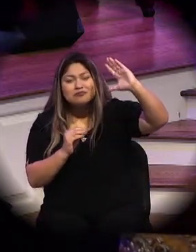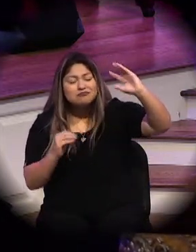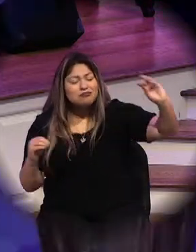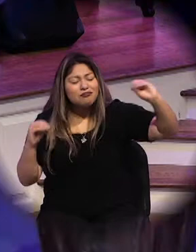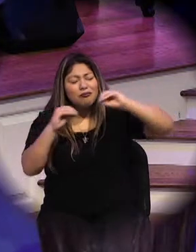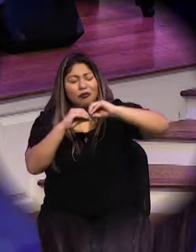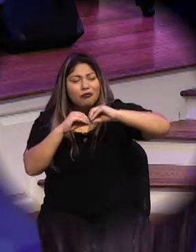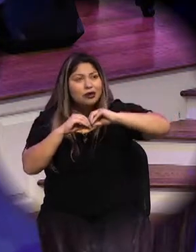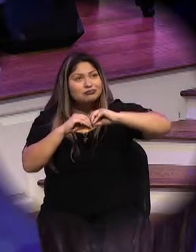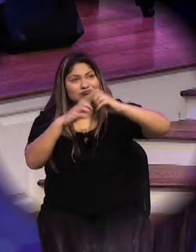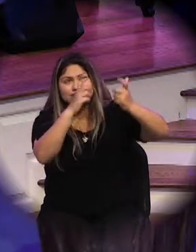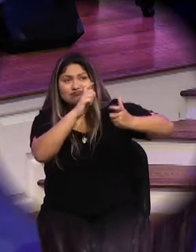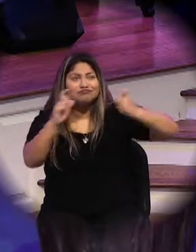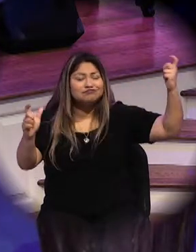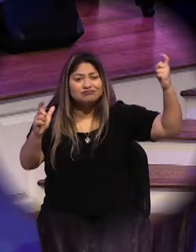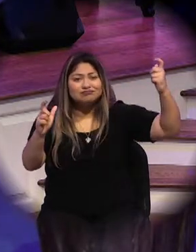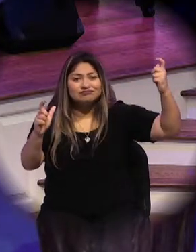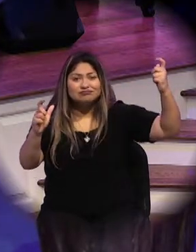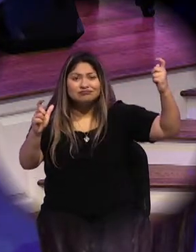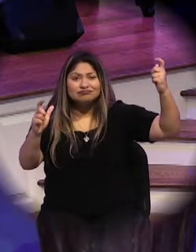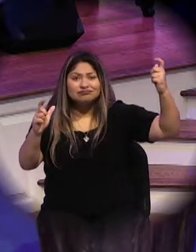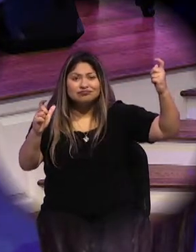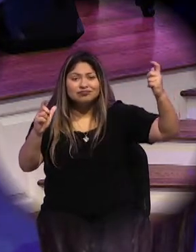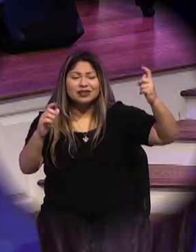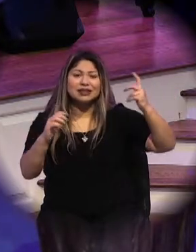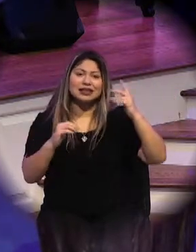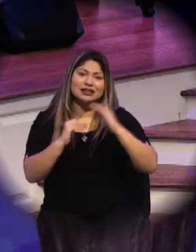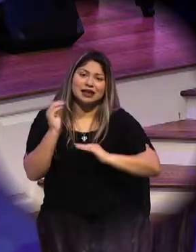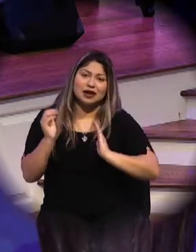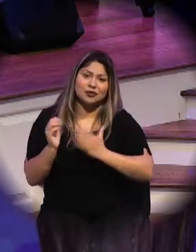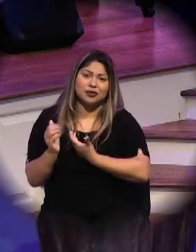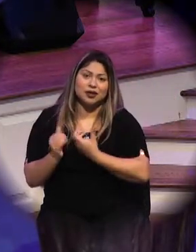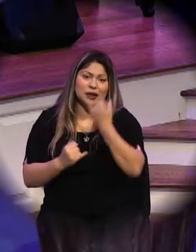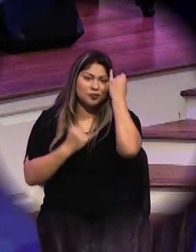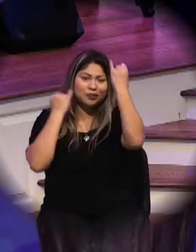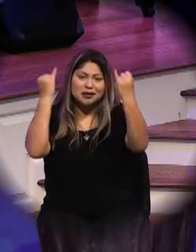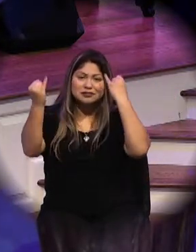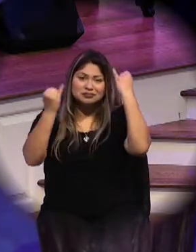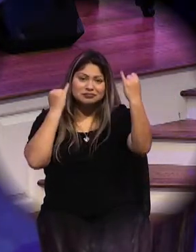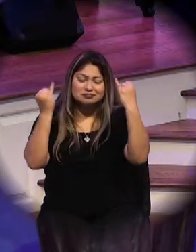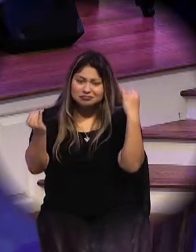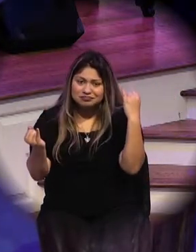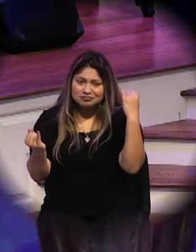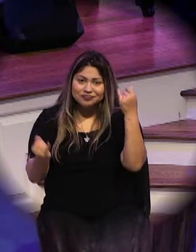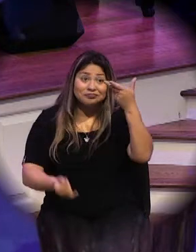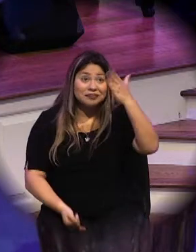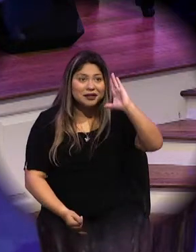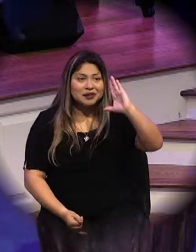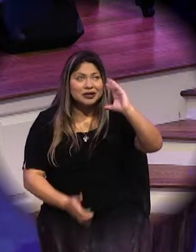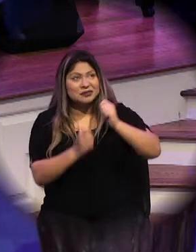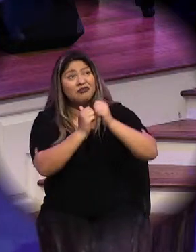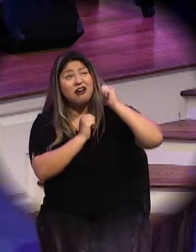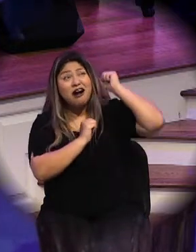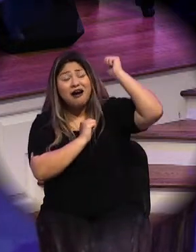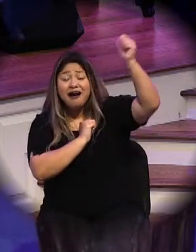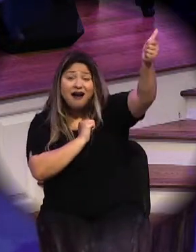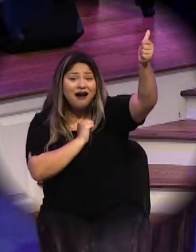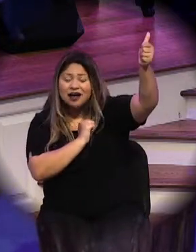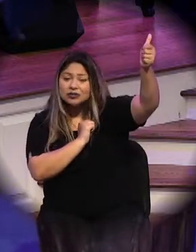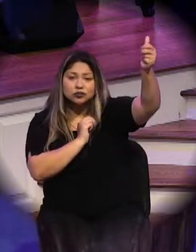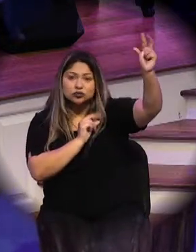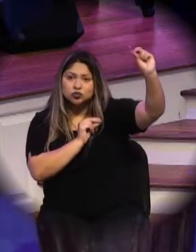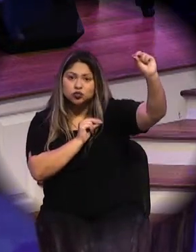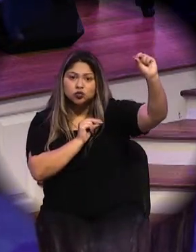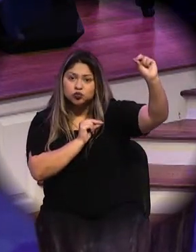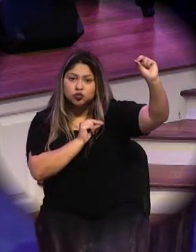are, a God who is beyond our imagination. But to know that God is not just far off, but that he is also drawn